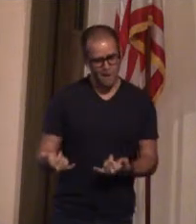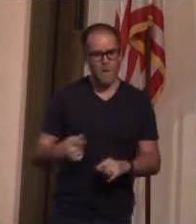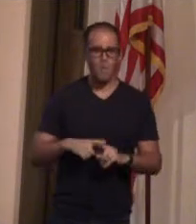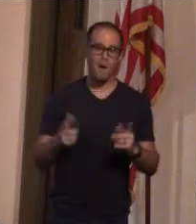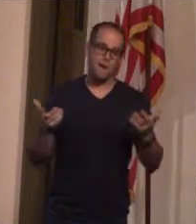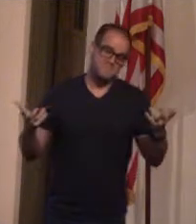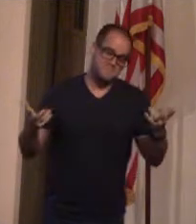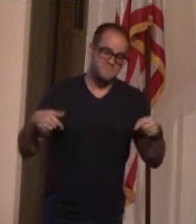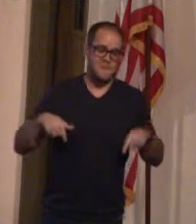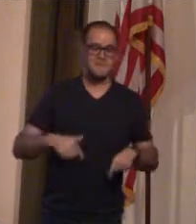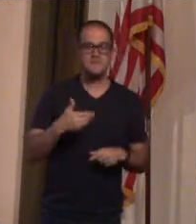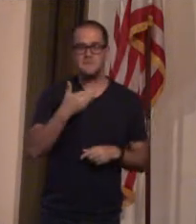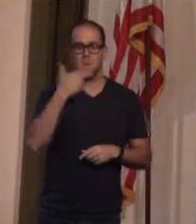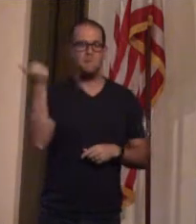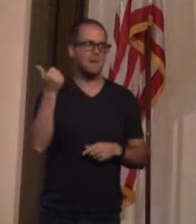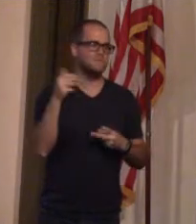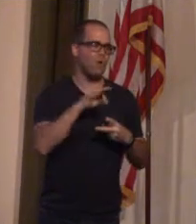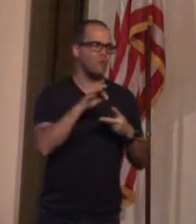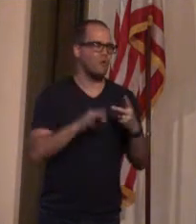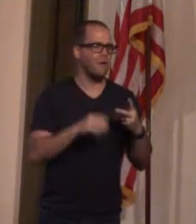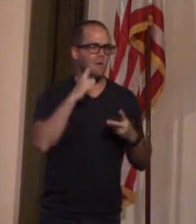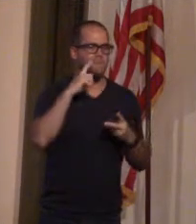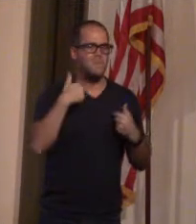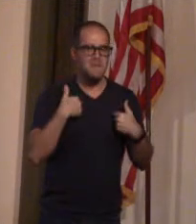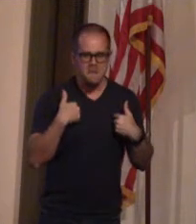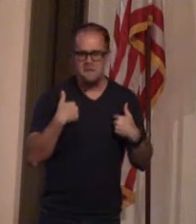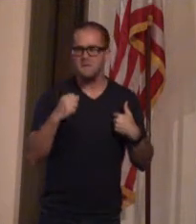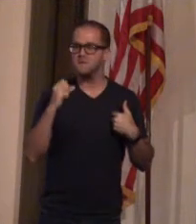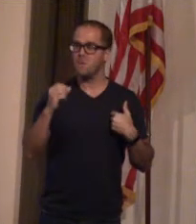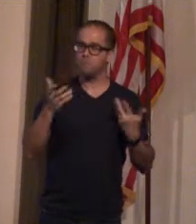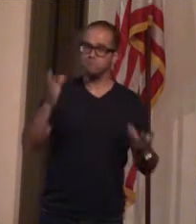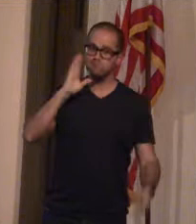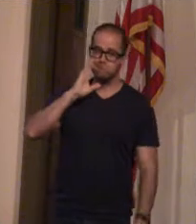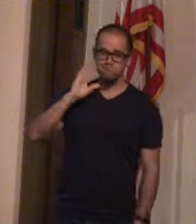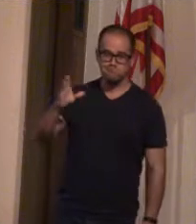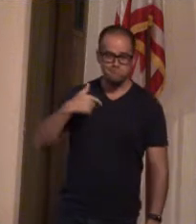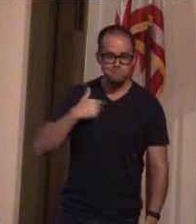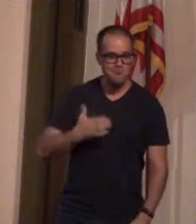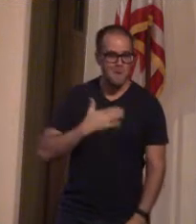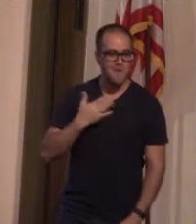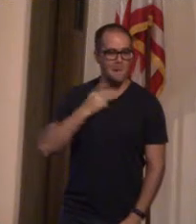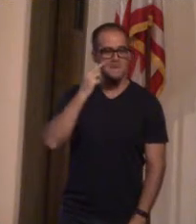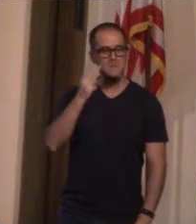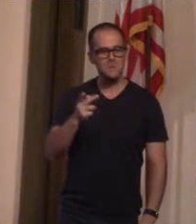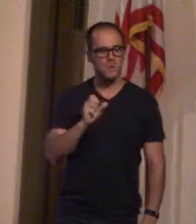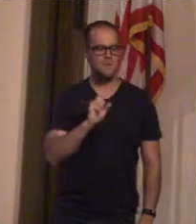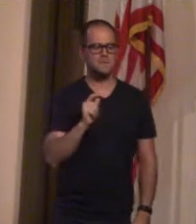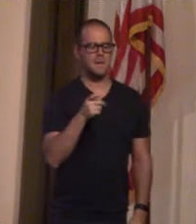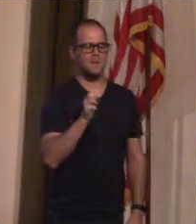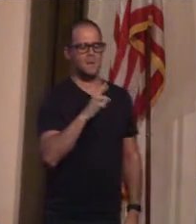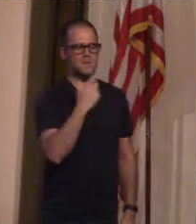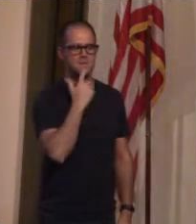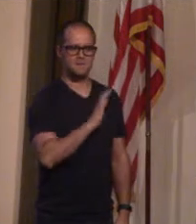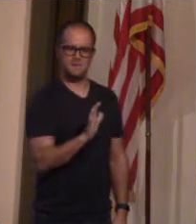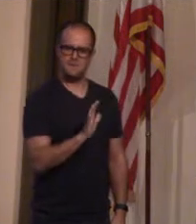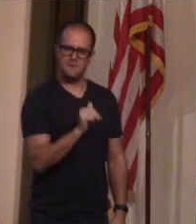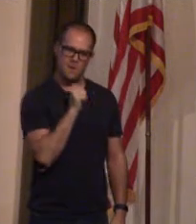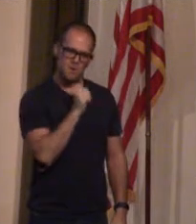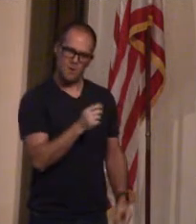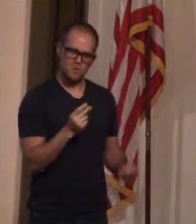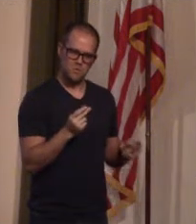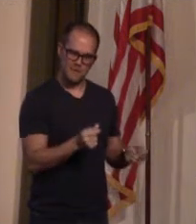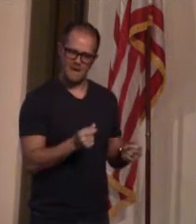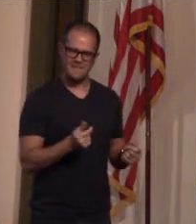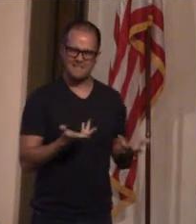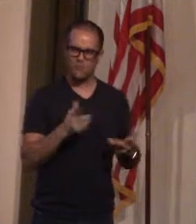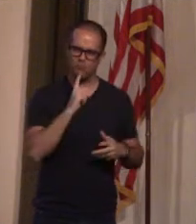lot about you. And Forrest says, yes, I've heard a lot about you too. And I was not really looking forward to coming now, but this is probably